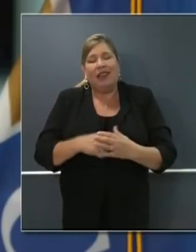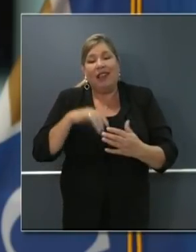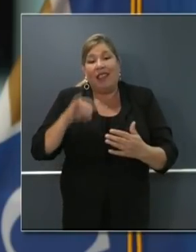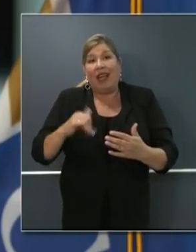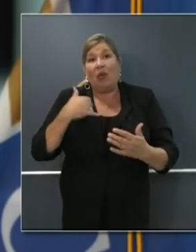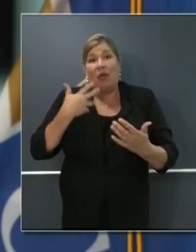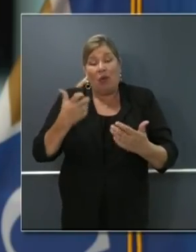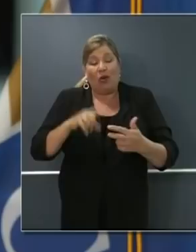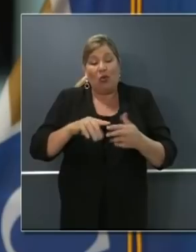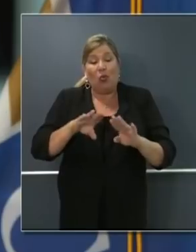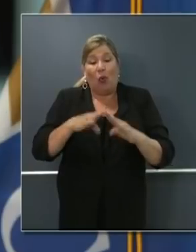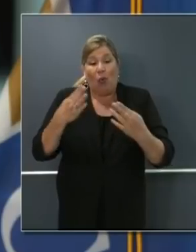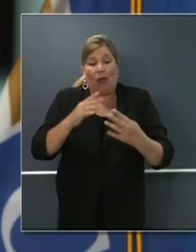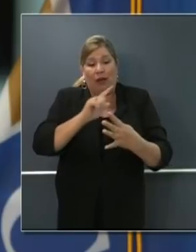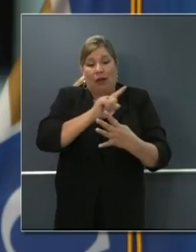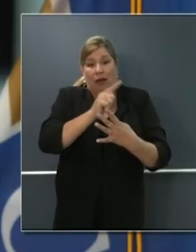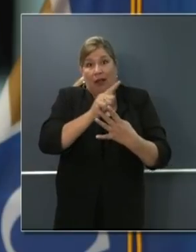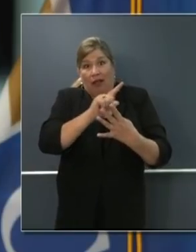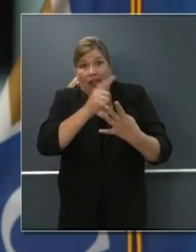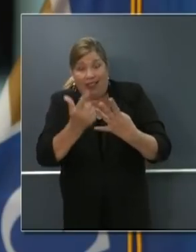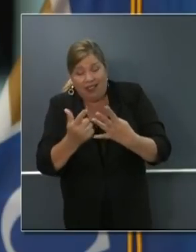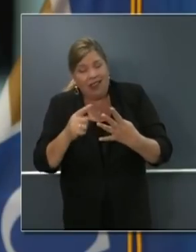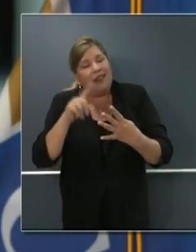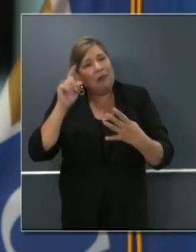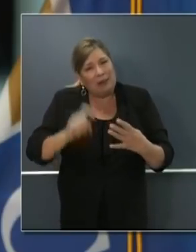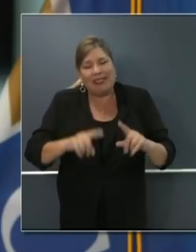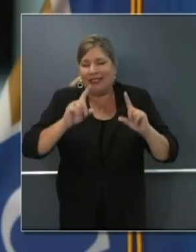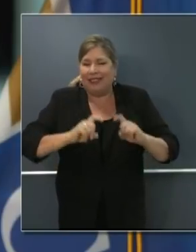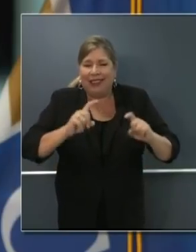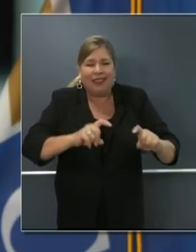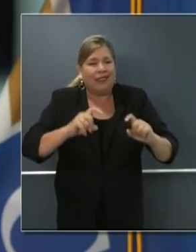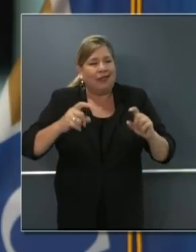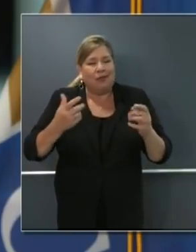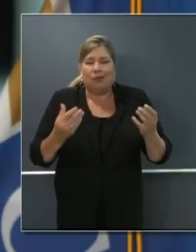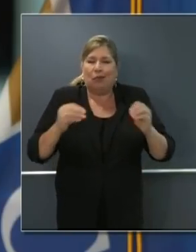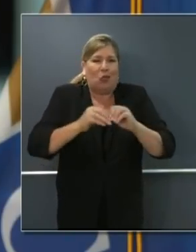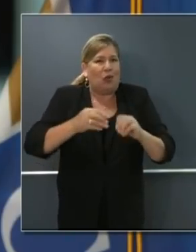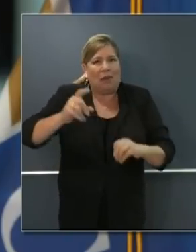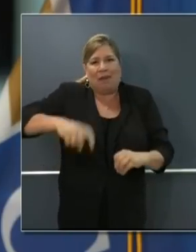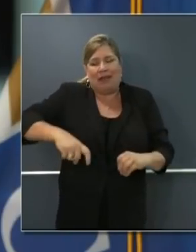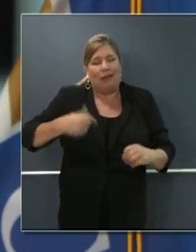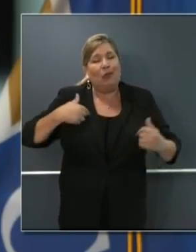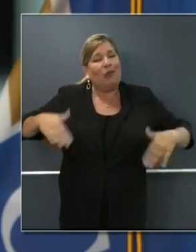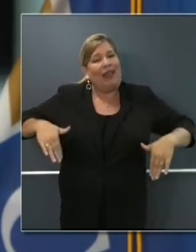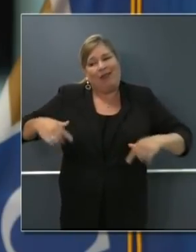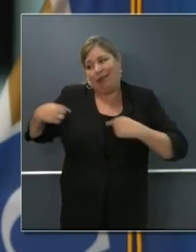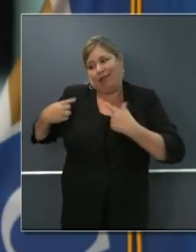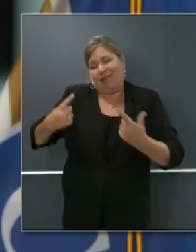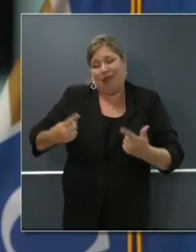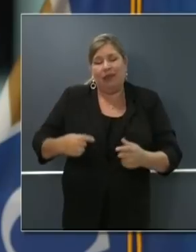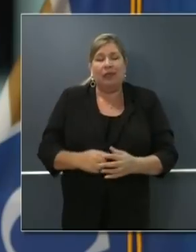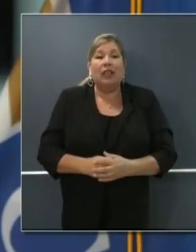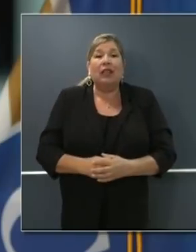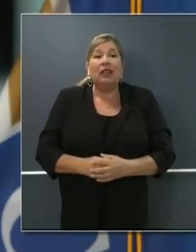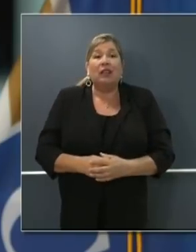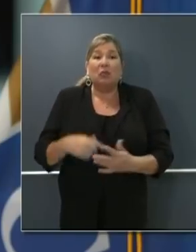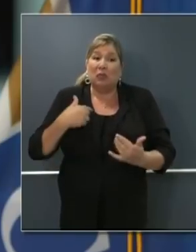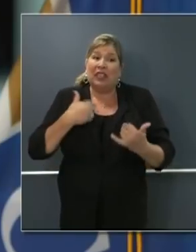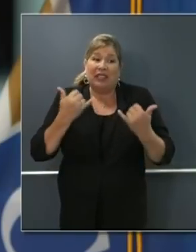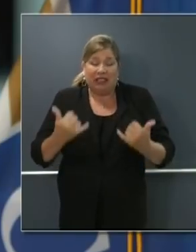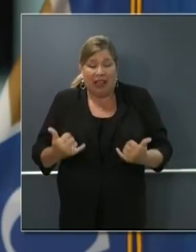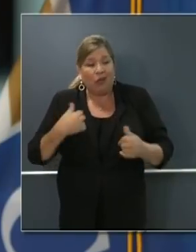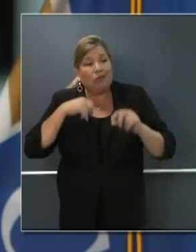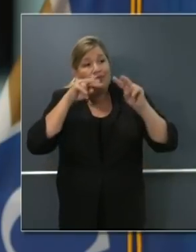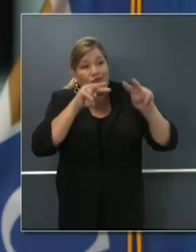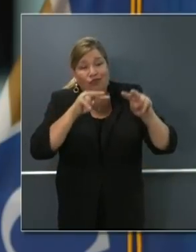essential, non-essential services. And we're still just not there yet. But look, we continue to monitor those numbers, update them in